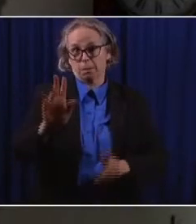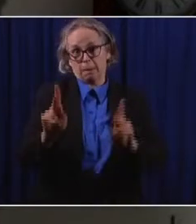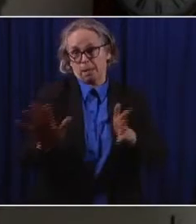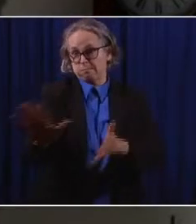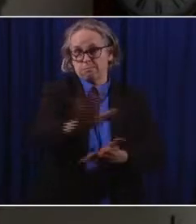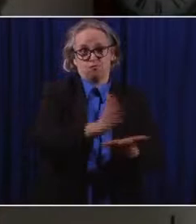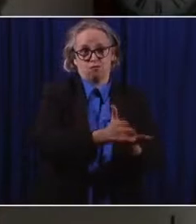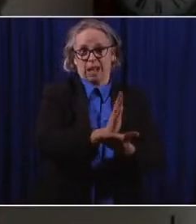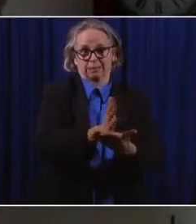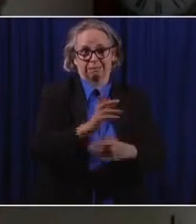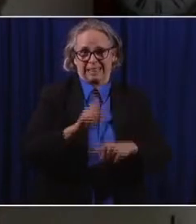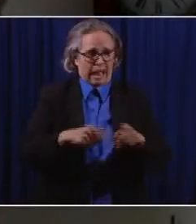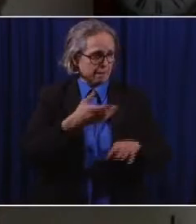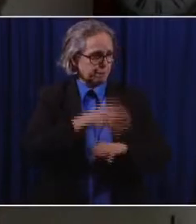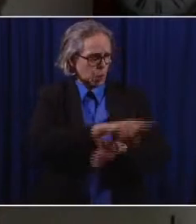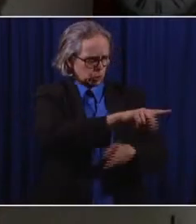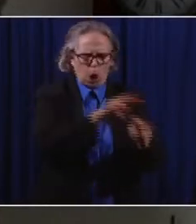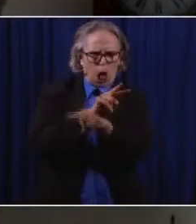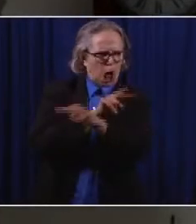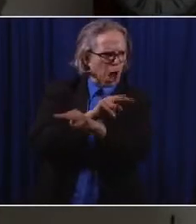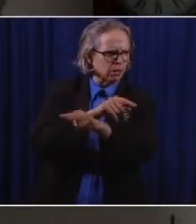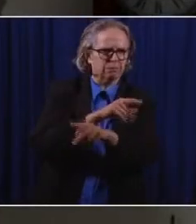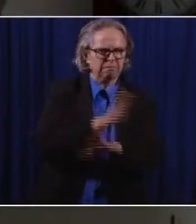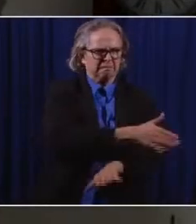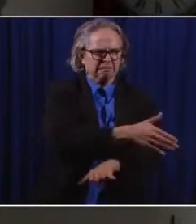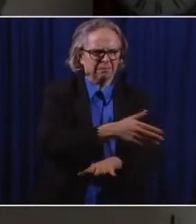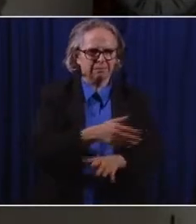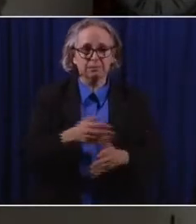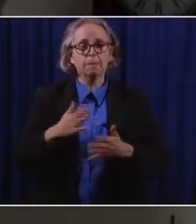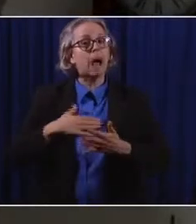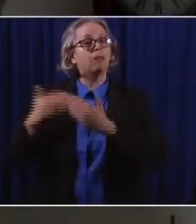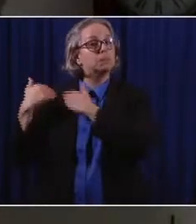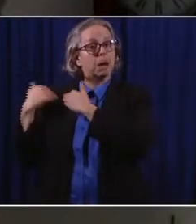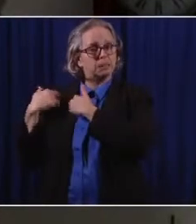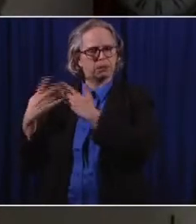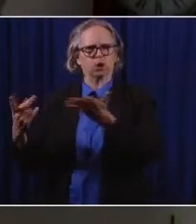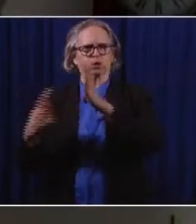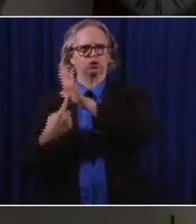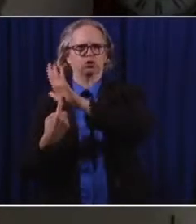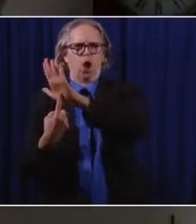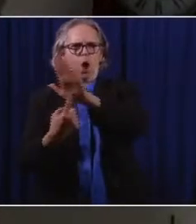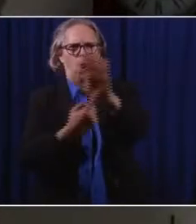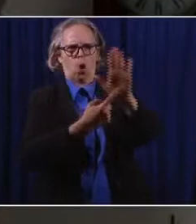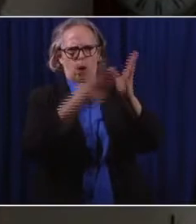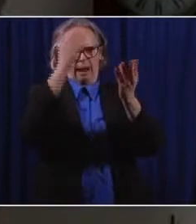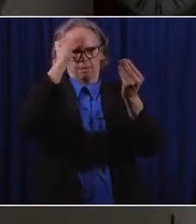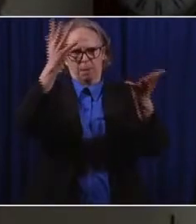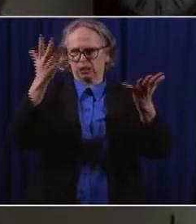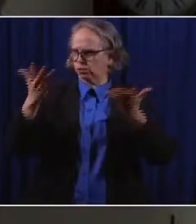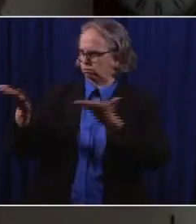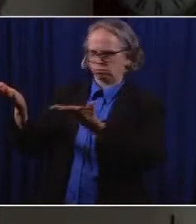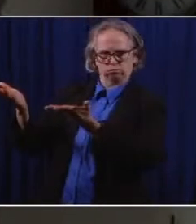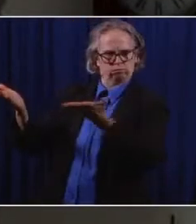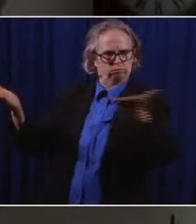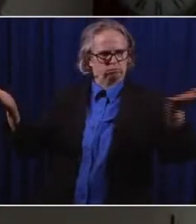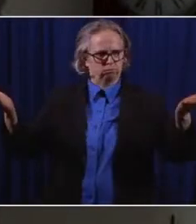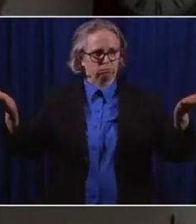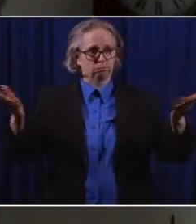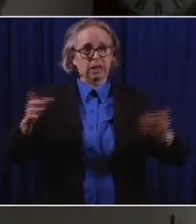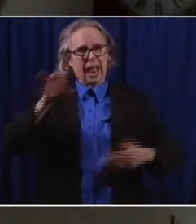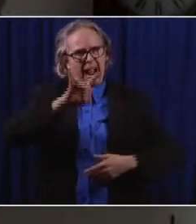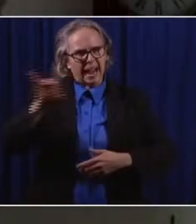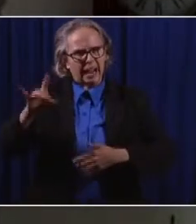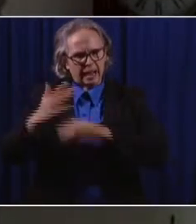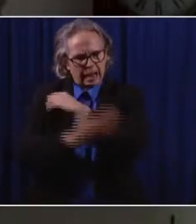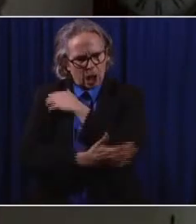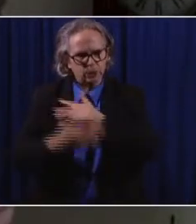look at two things, I would say look at the chart of 88 counties that we put out all the time, and that is